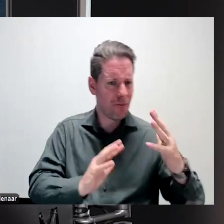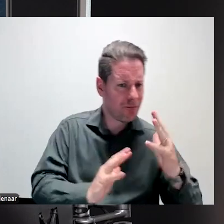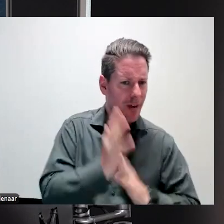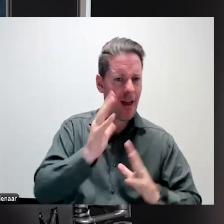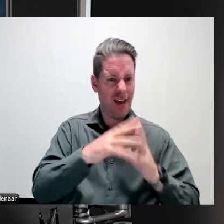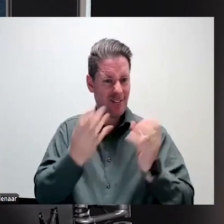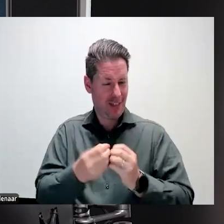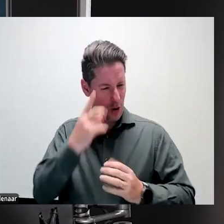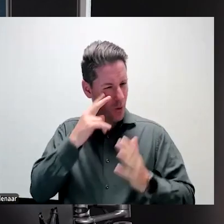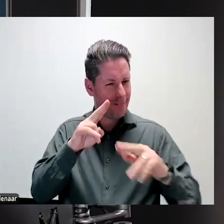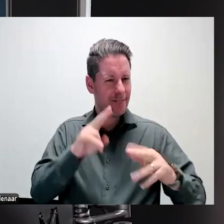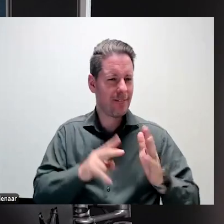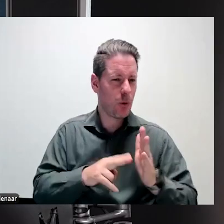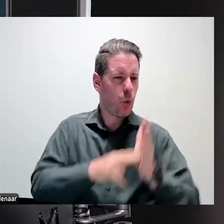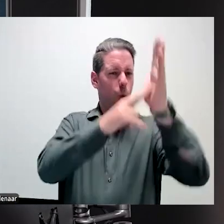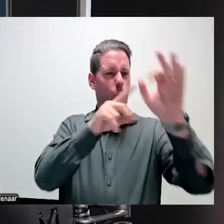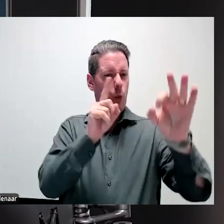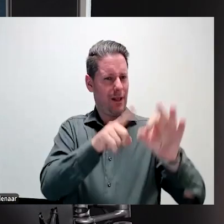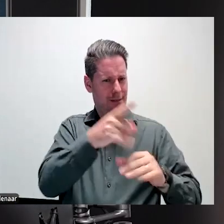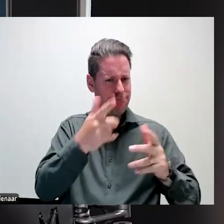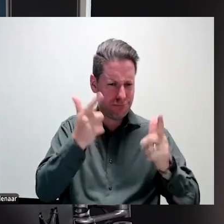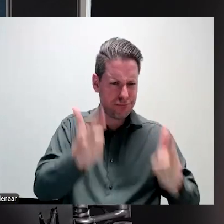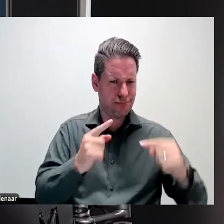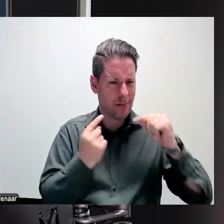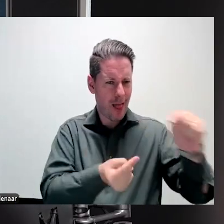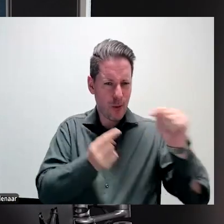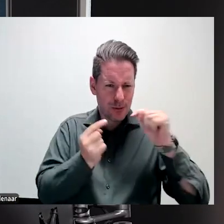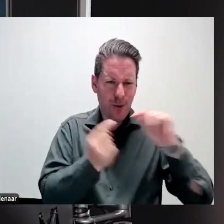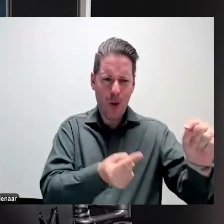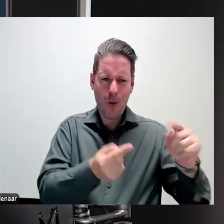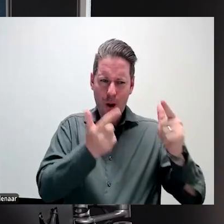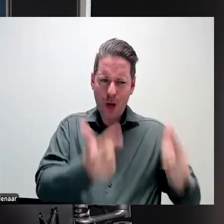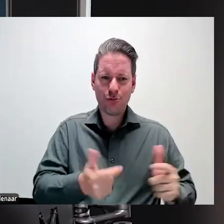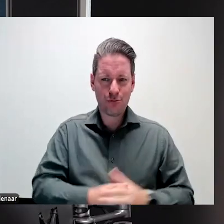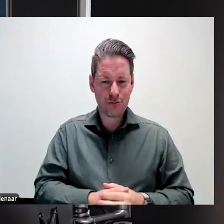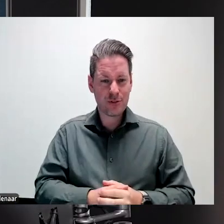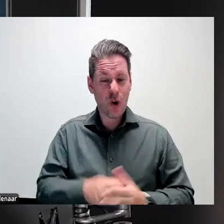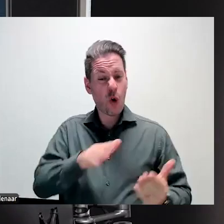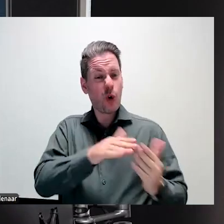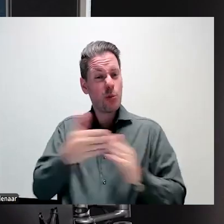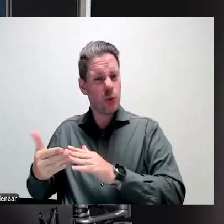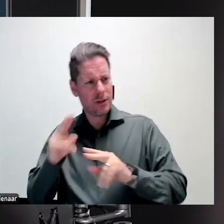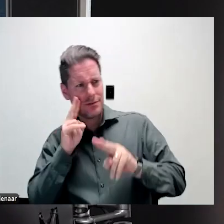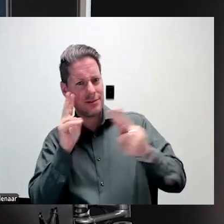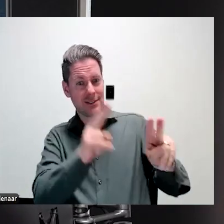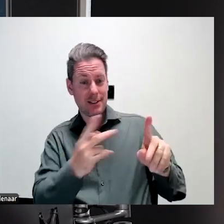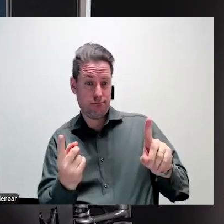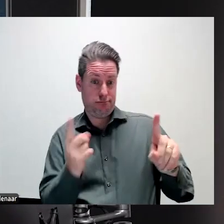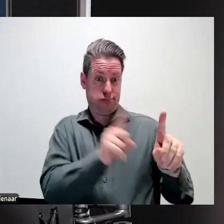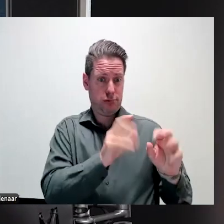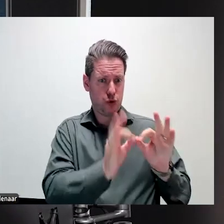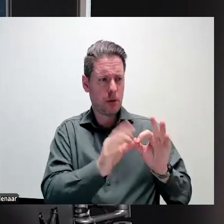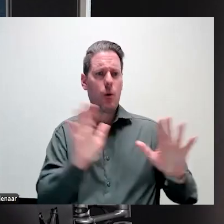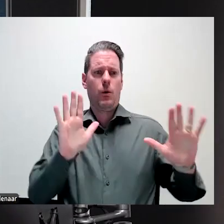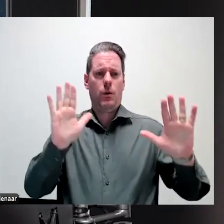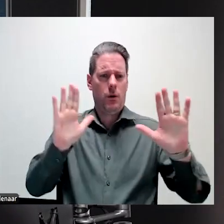state. I've noticed the mainstream community is starting to associate interpreters with bad news, and the deaf community to an extent as